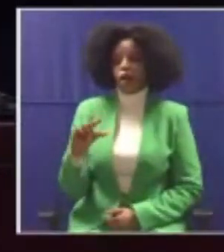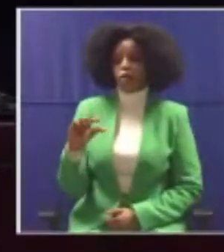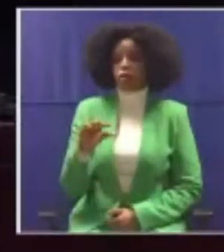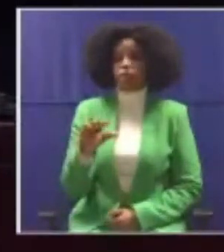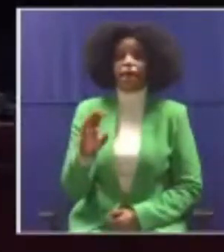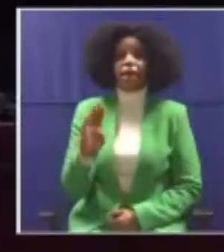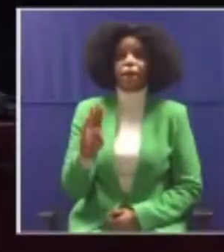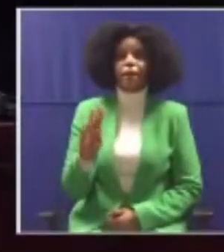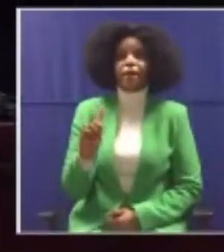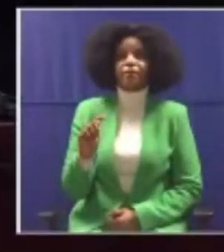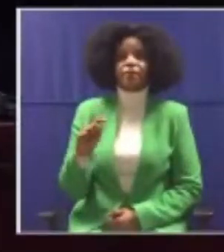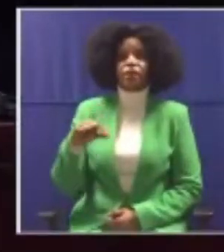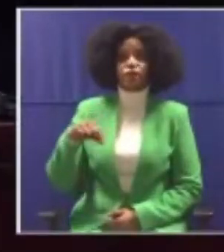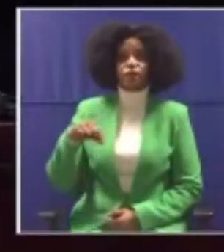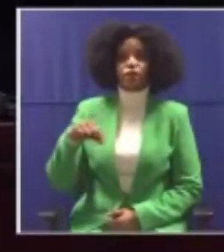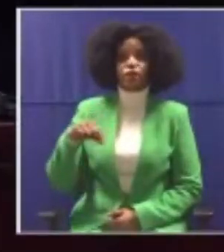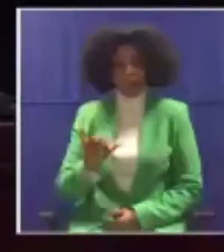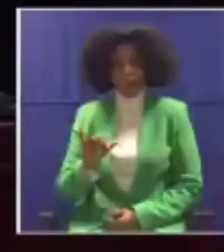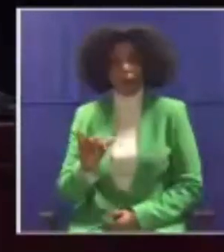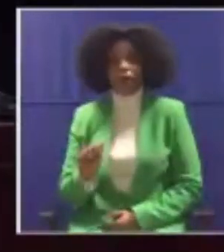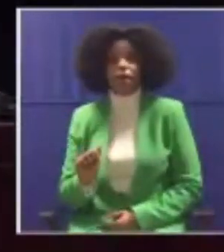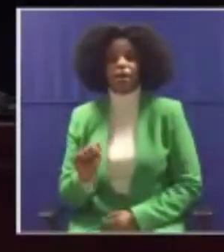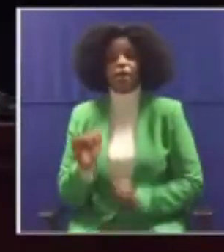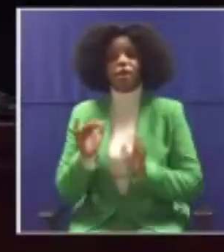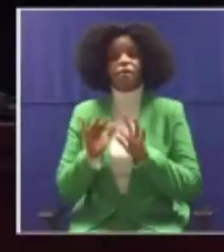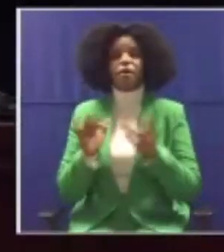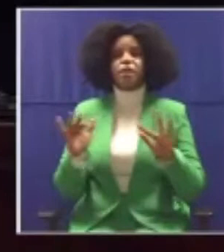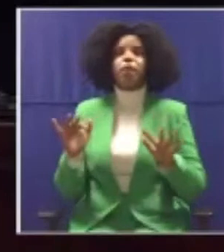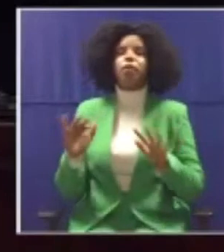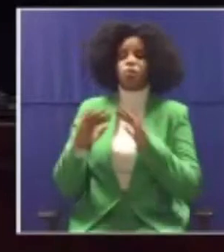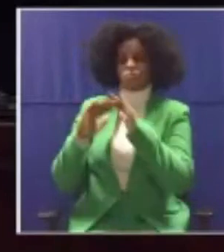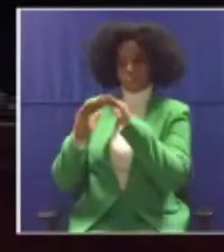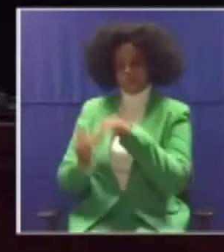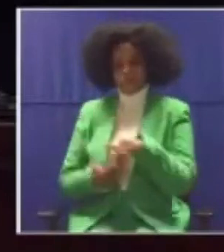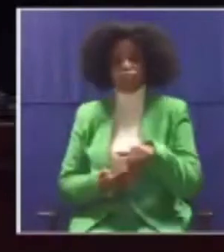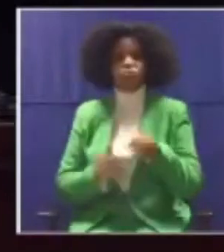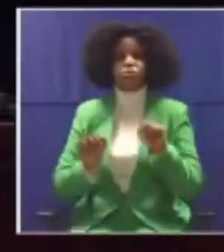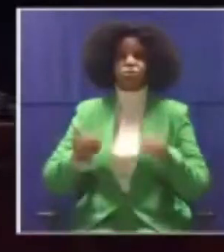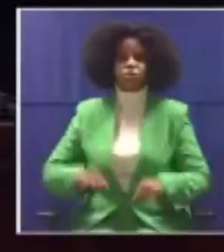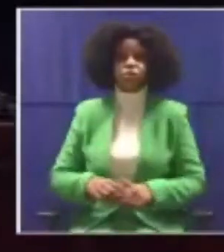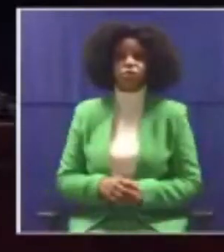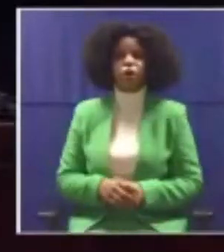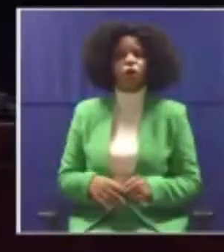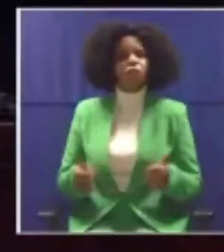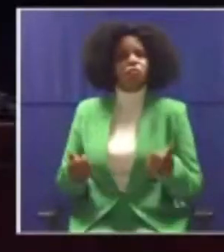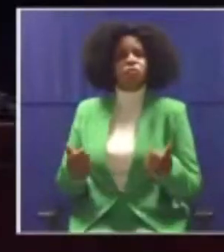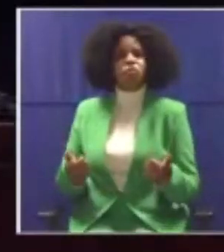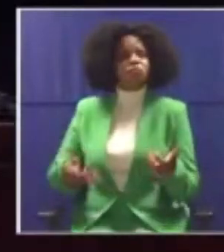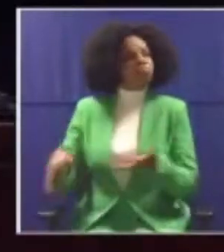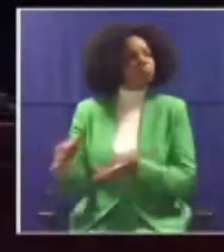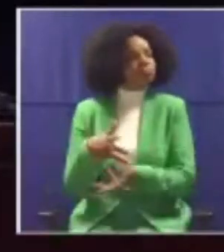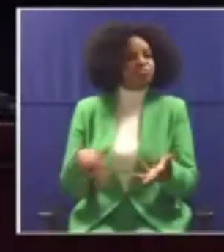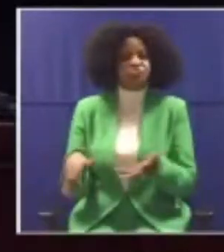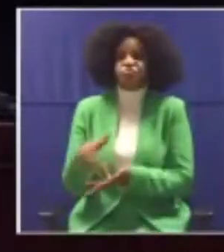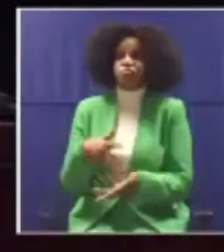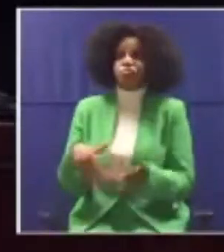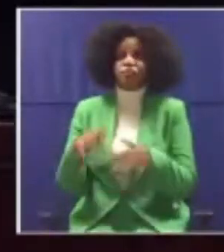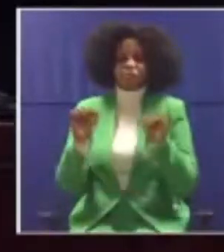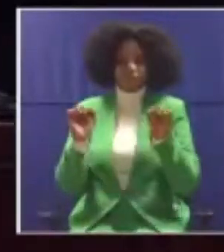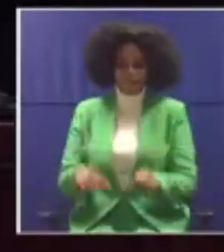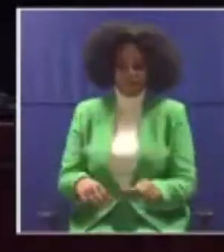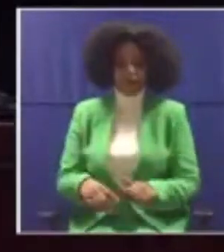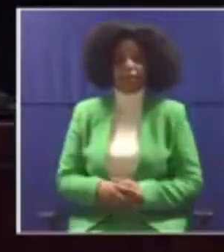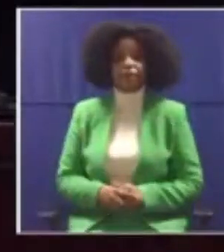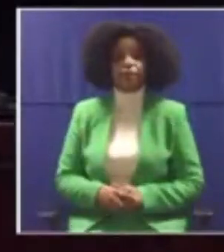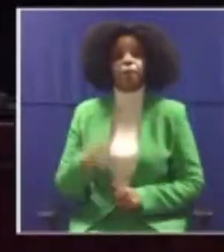LGBTQIA people are protected. They enjoy freedom of association, and we would like to see